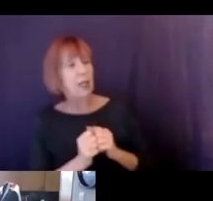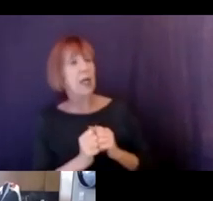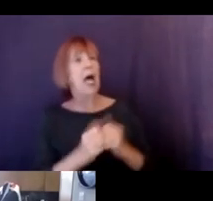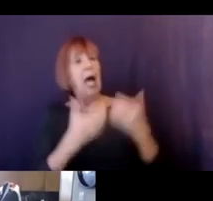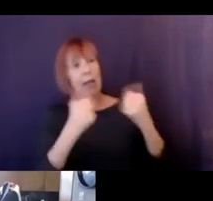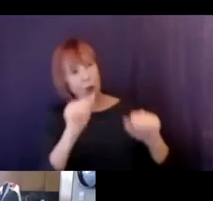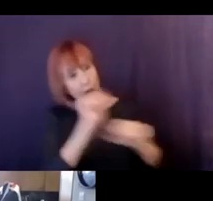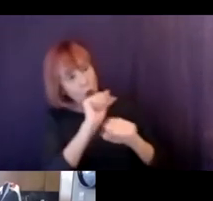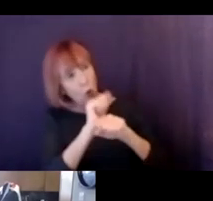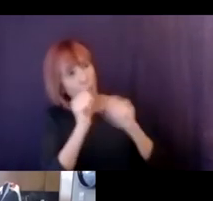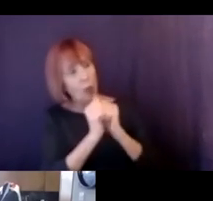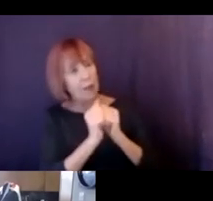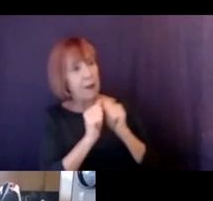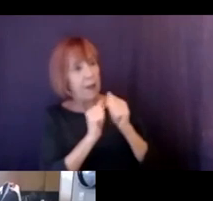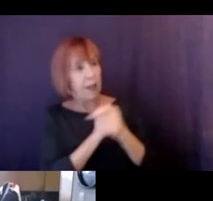with them.